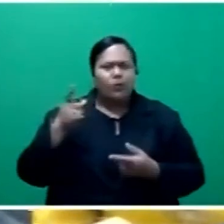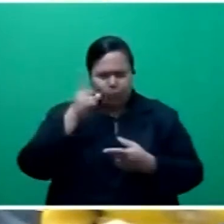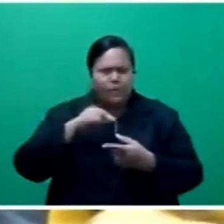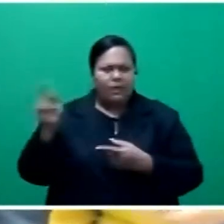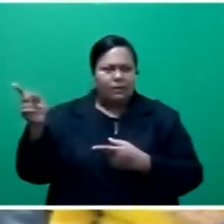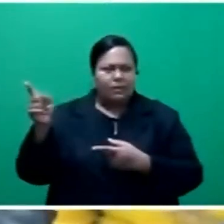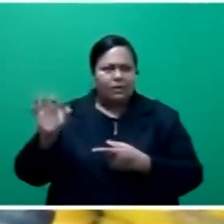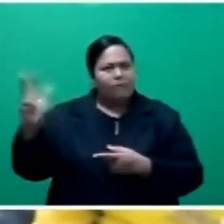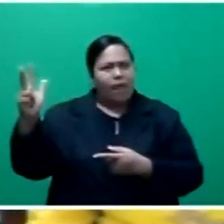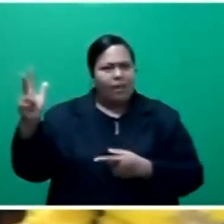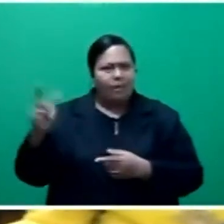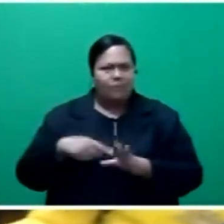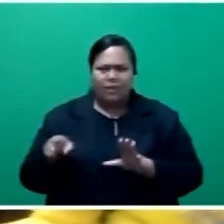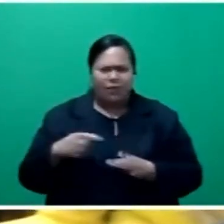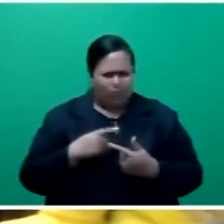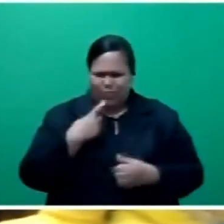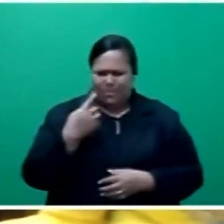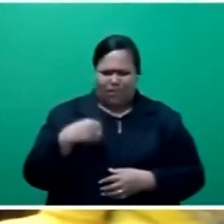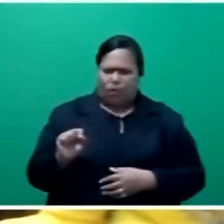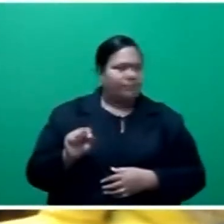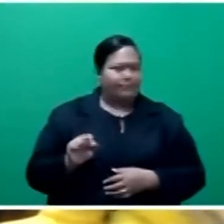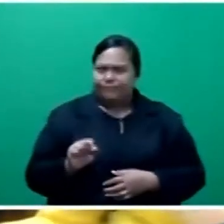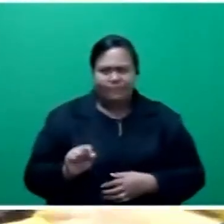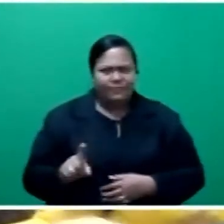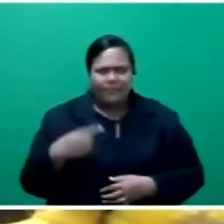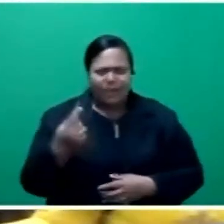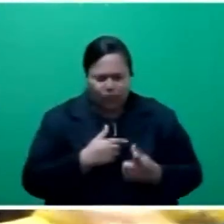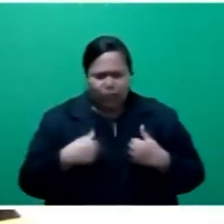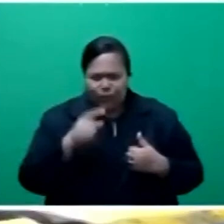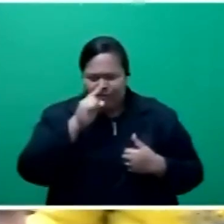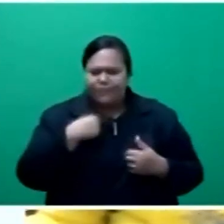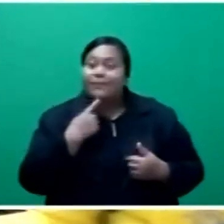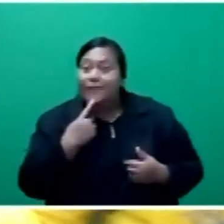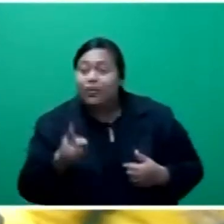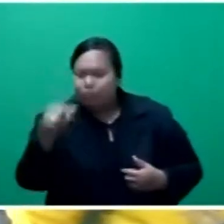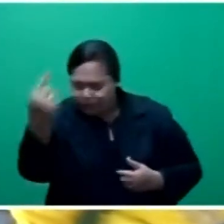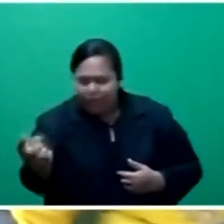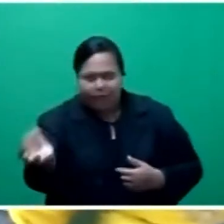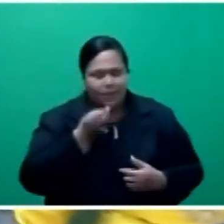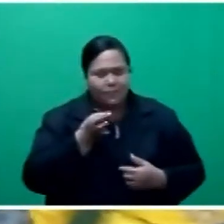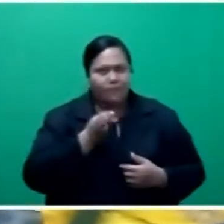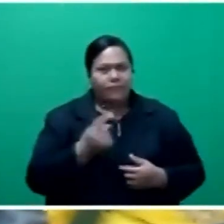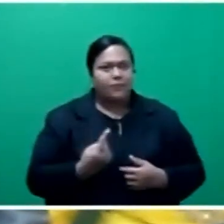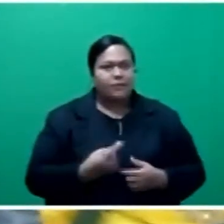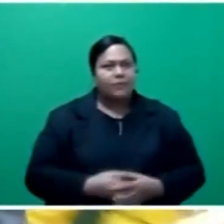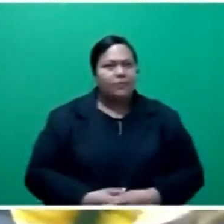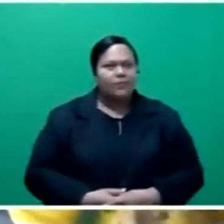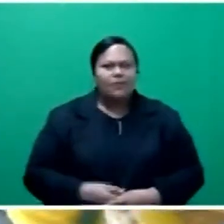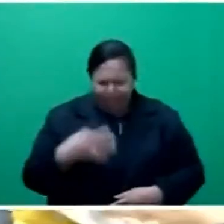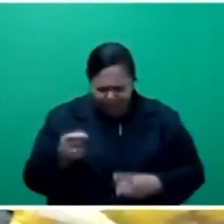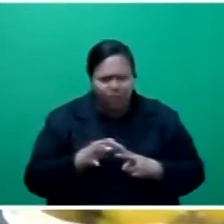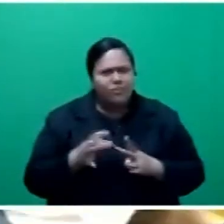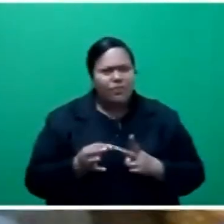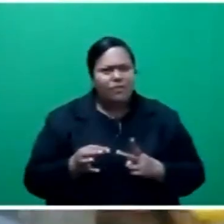to them. We can't tell them, here's $1 million, you go and outsource it. It's up to them to tell us. They had all these options to